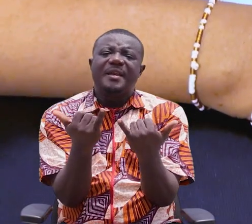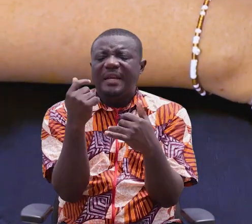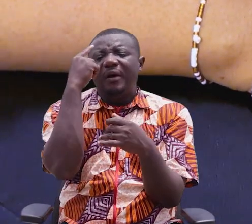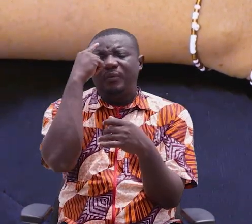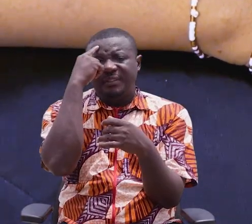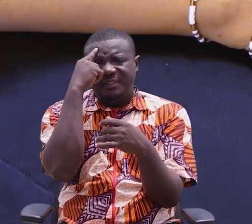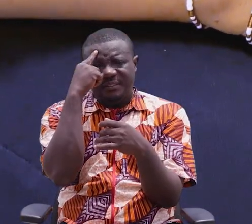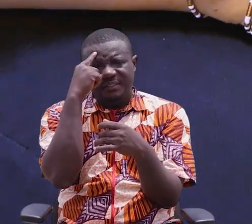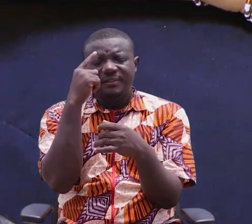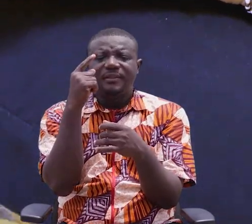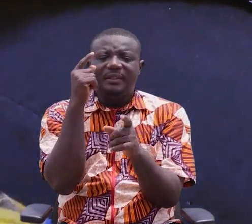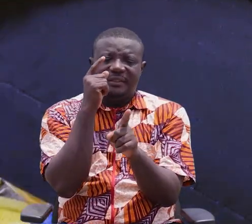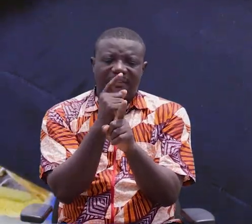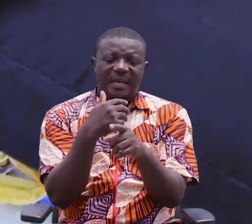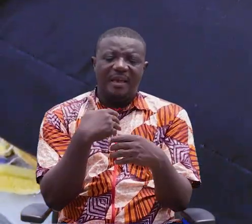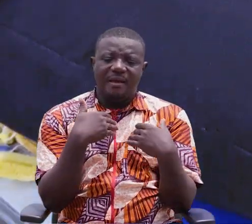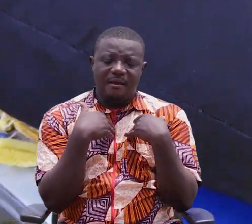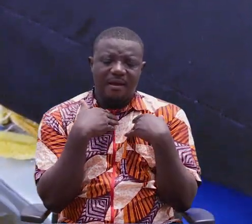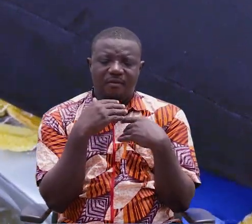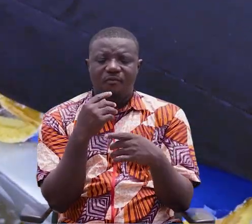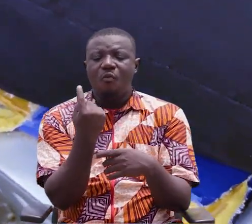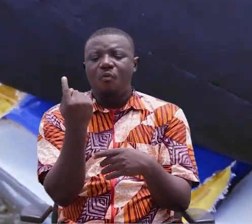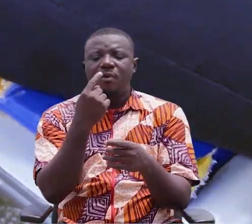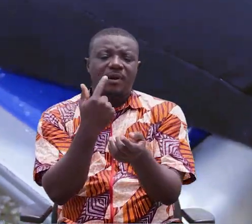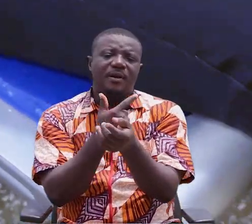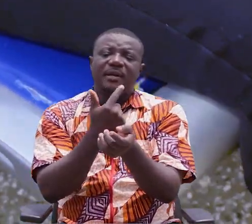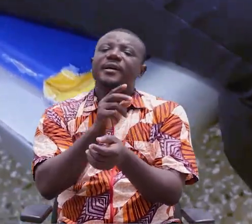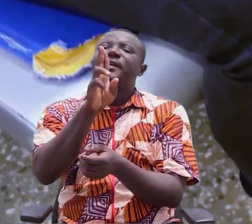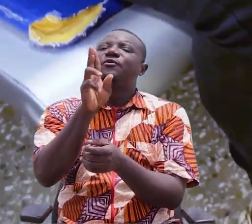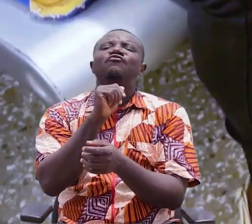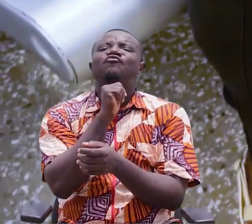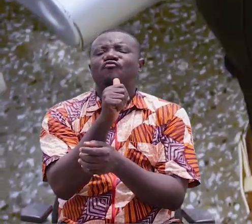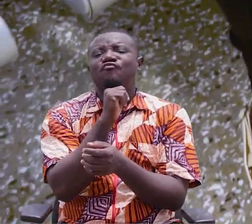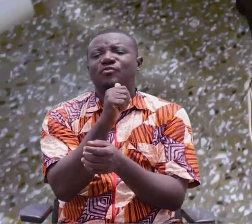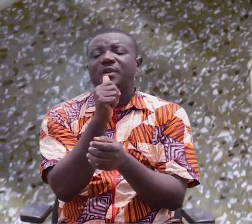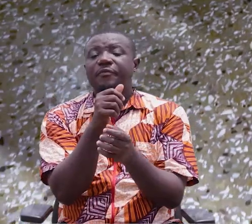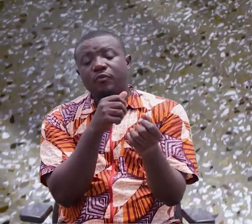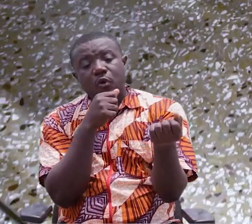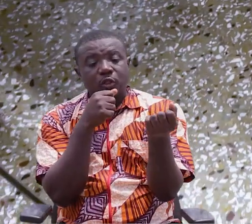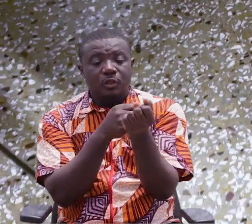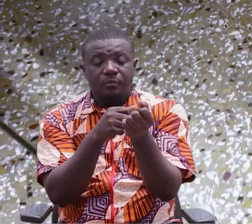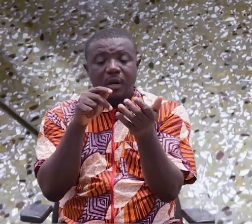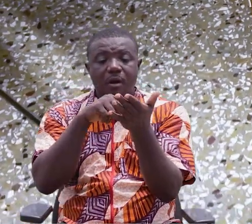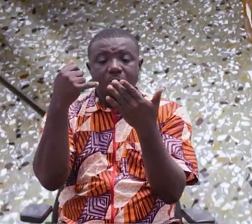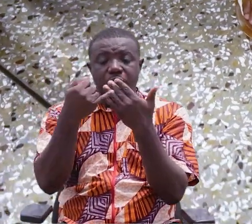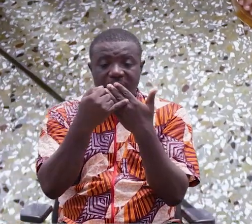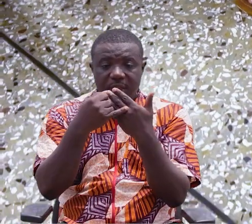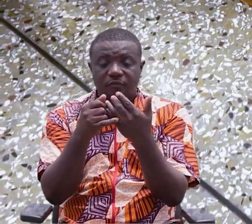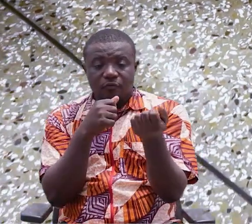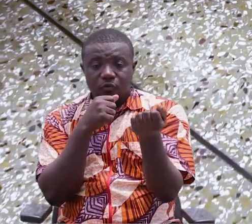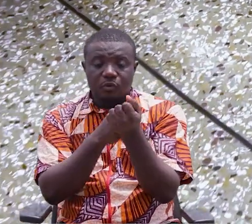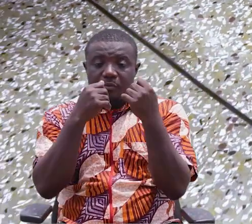now see the gold mine that we are holding in our hands, but I bet you, if we support this